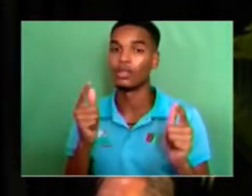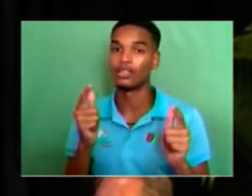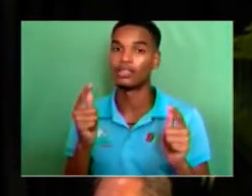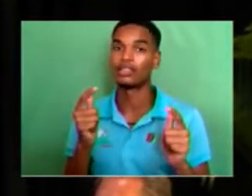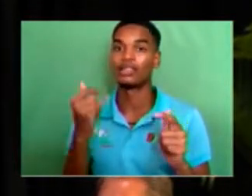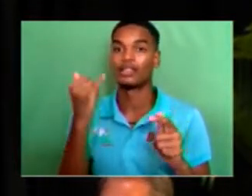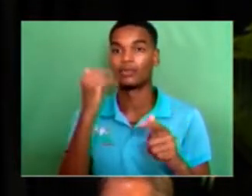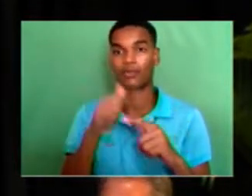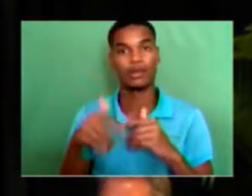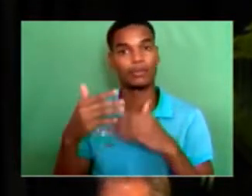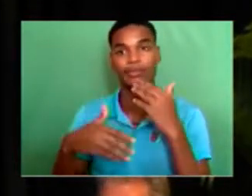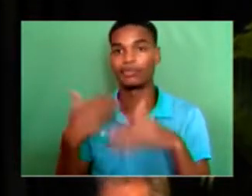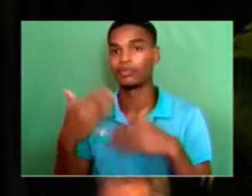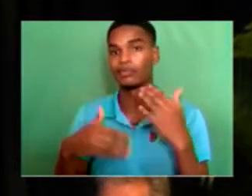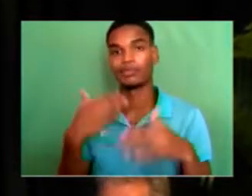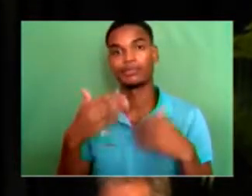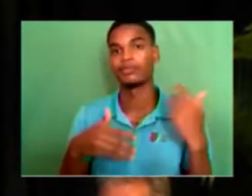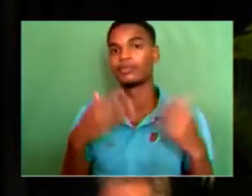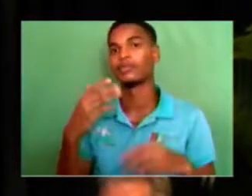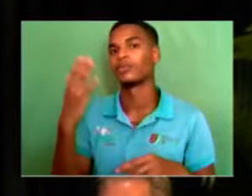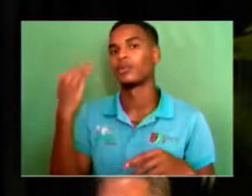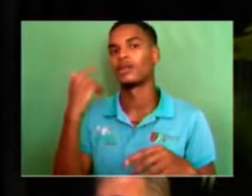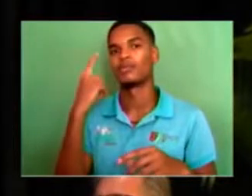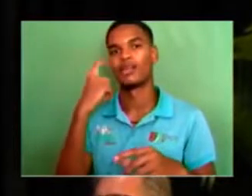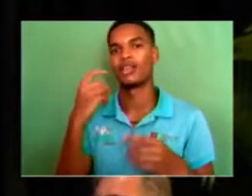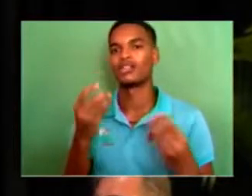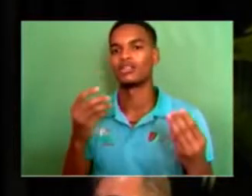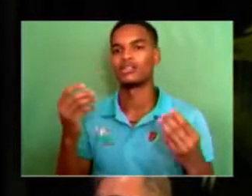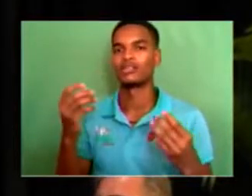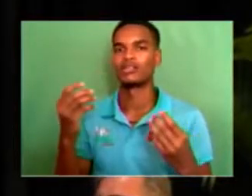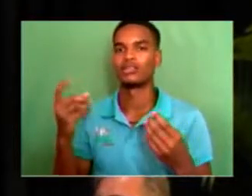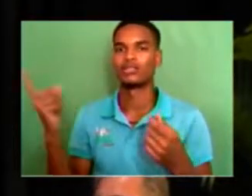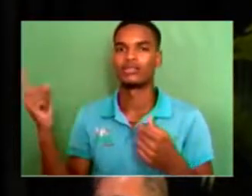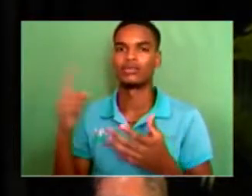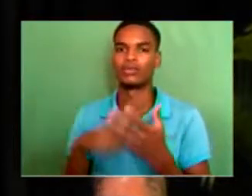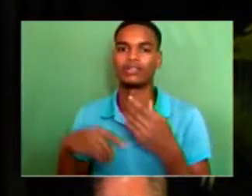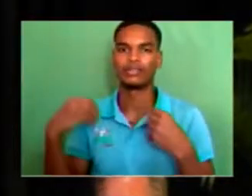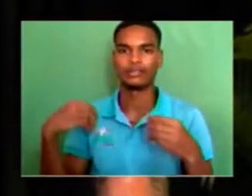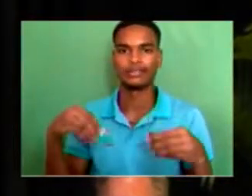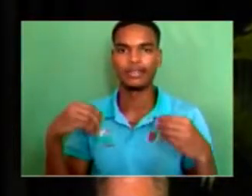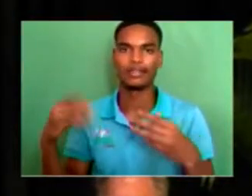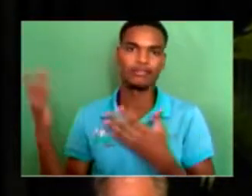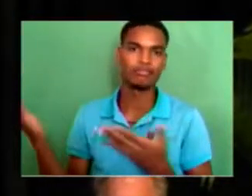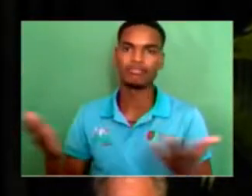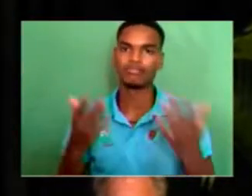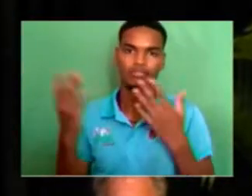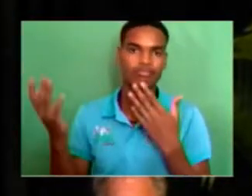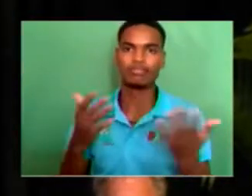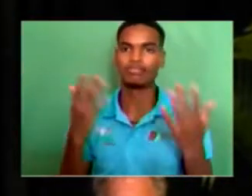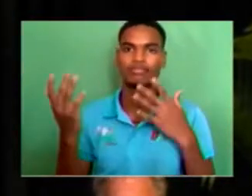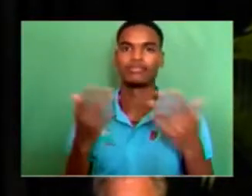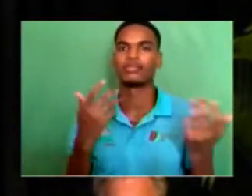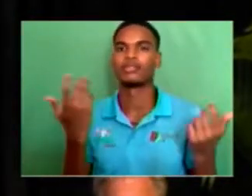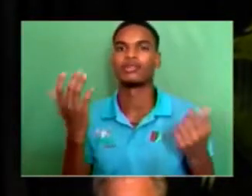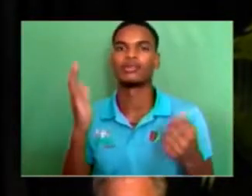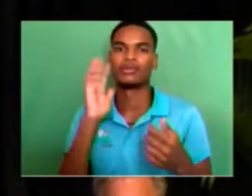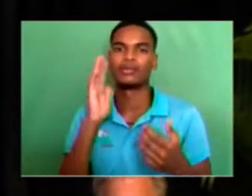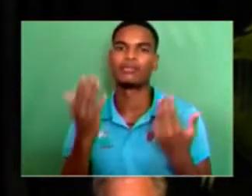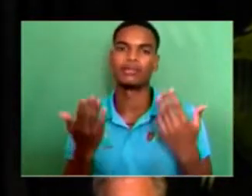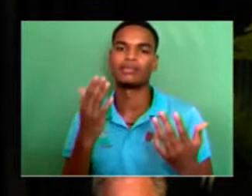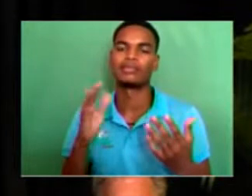on momentum. Supply chain elements, issues right now notwithstanding, may slow that down.